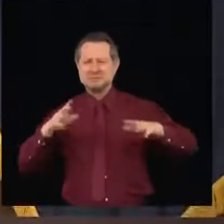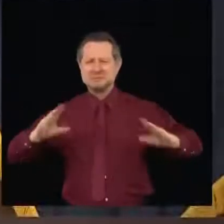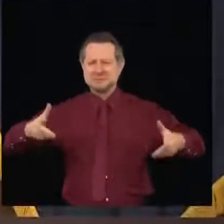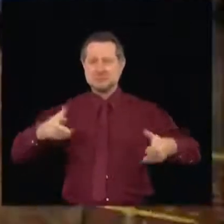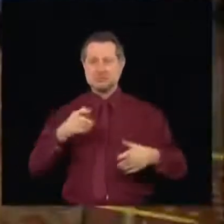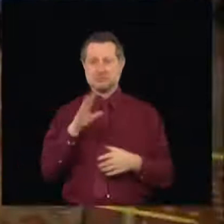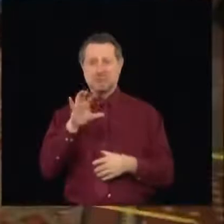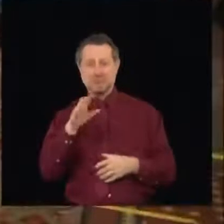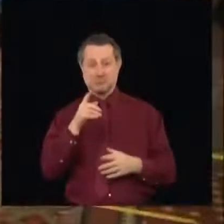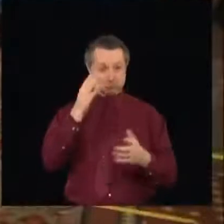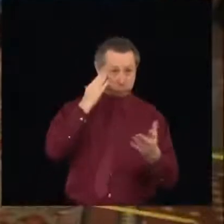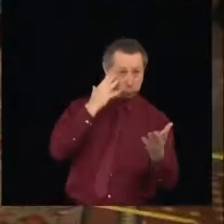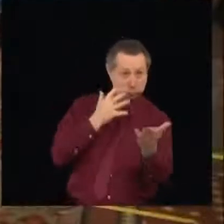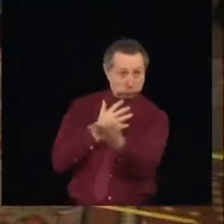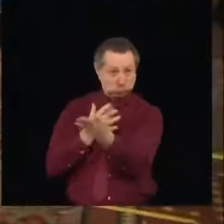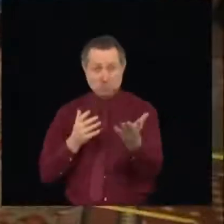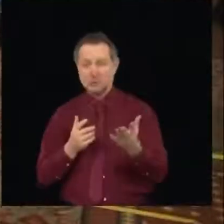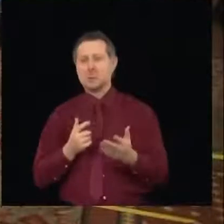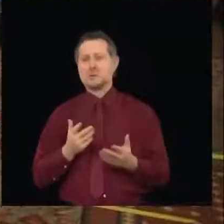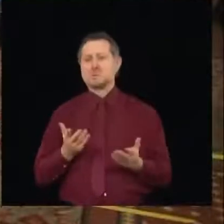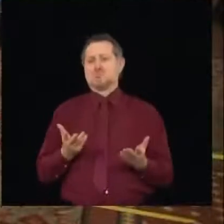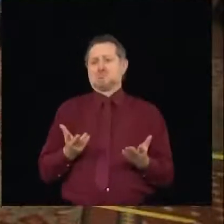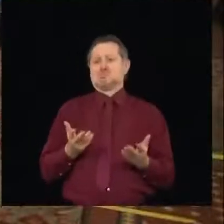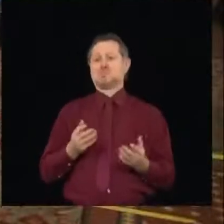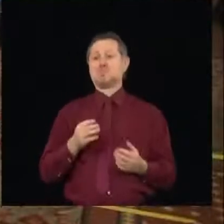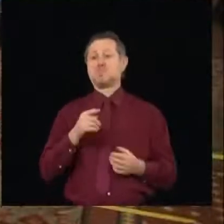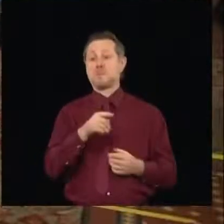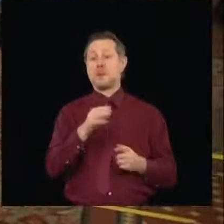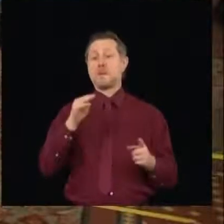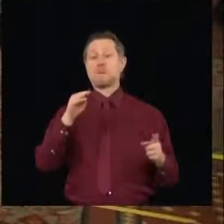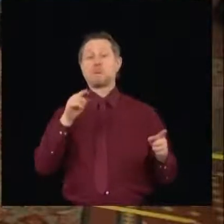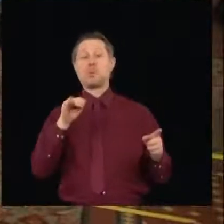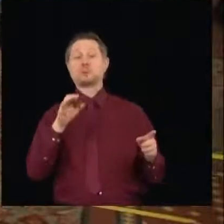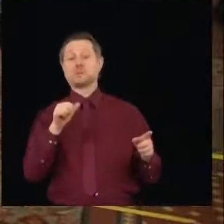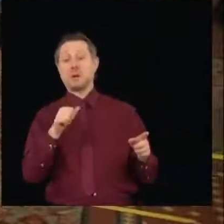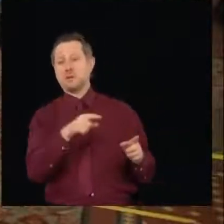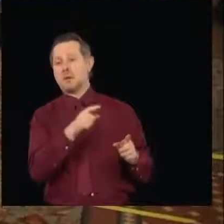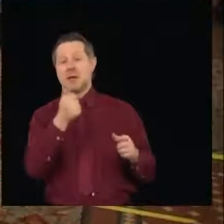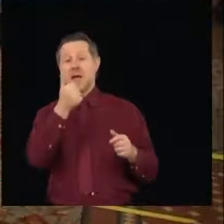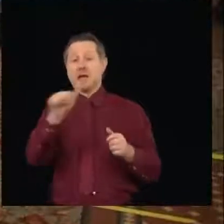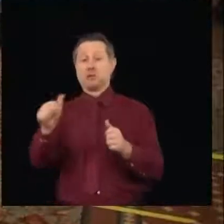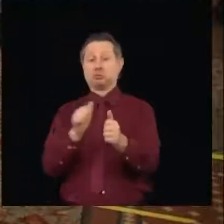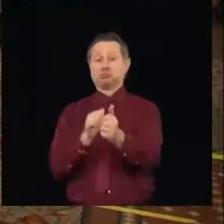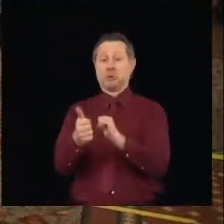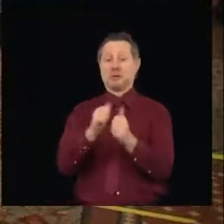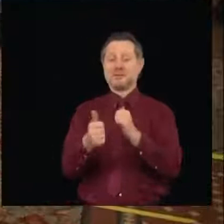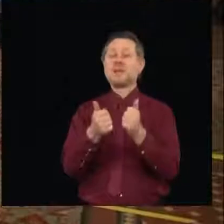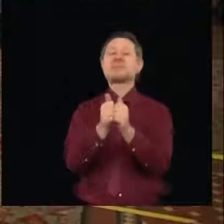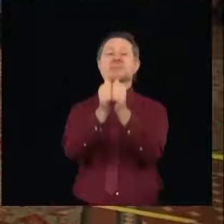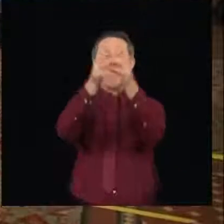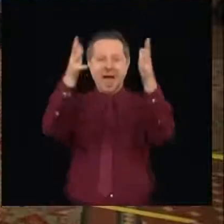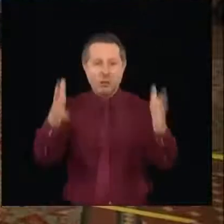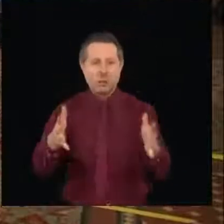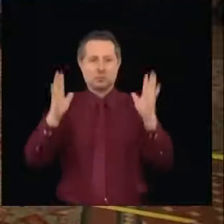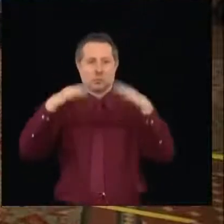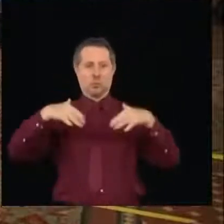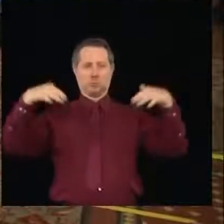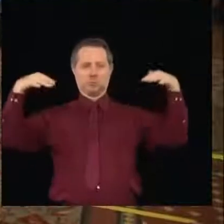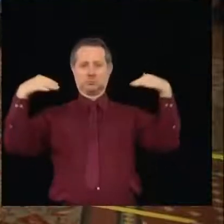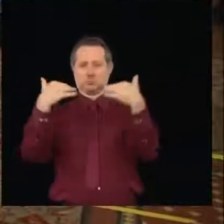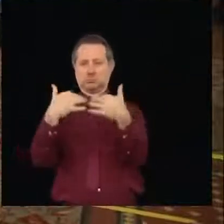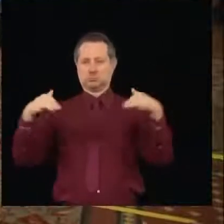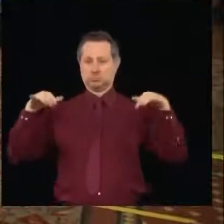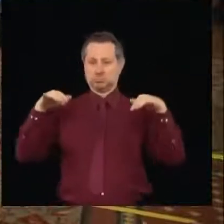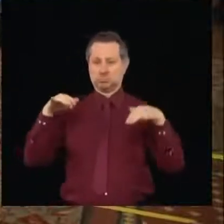Rob? Yeah, we're just opening it to allow for fanless activity there. So to the extent that NASCAR wants to race, which they've indicated that they